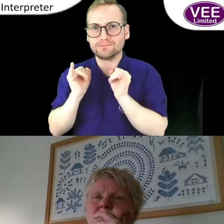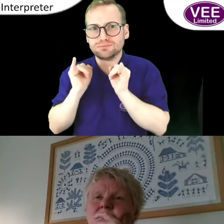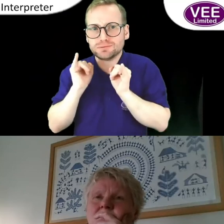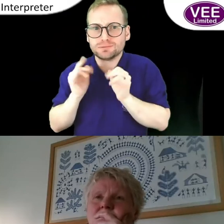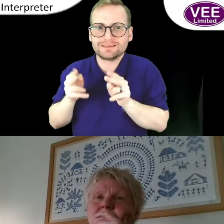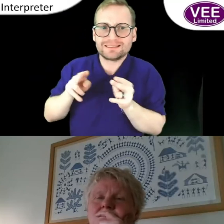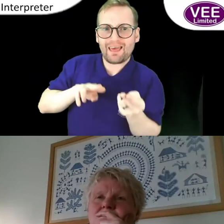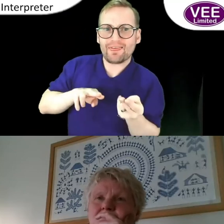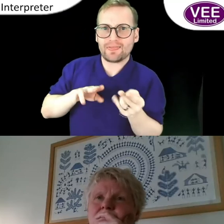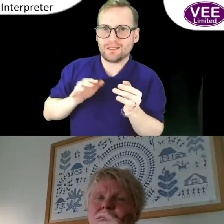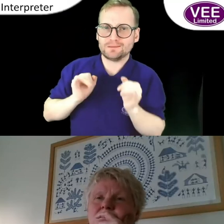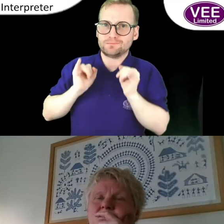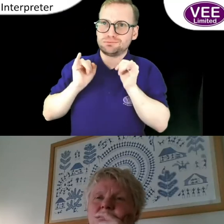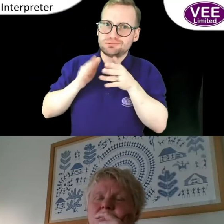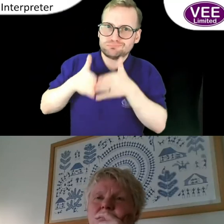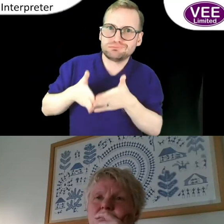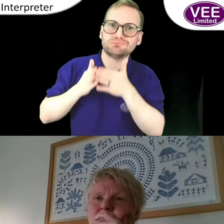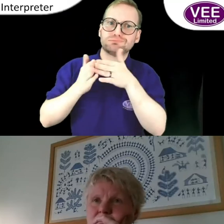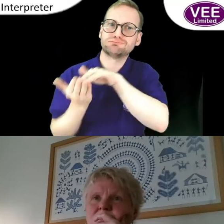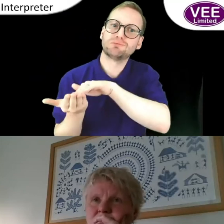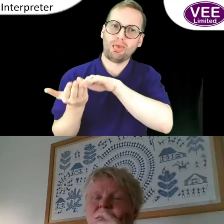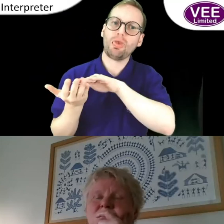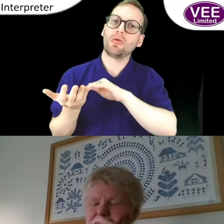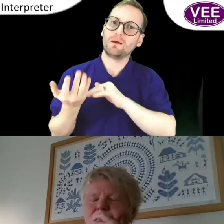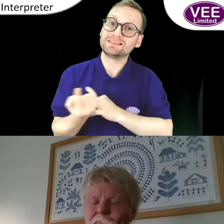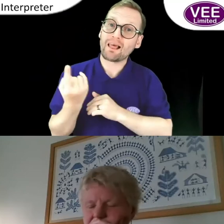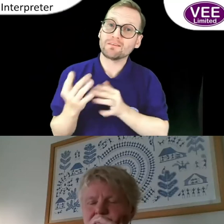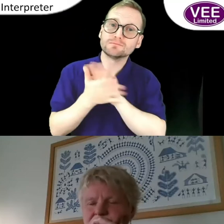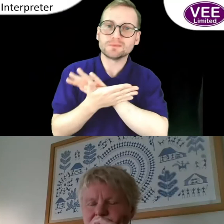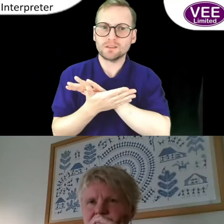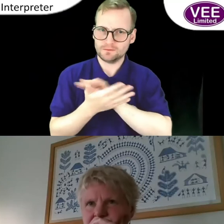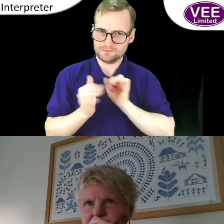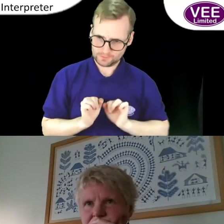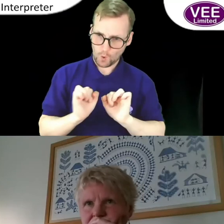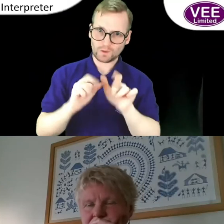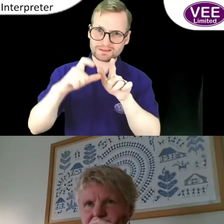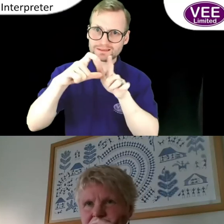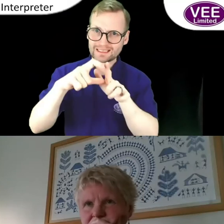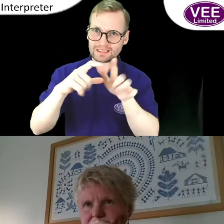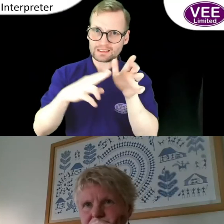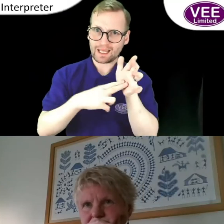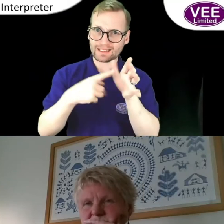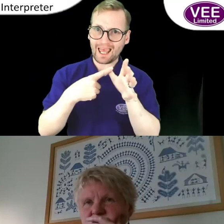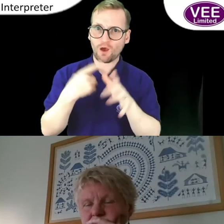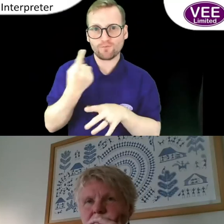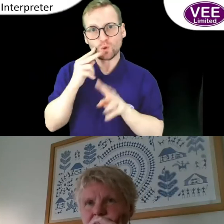within themselves, within their DNA, suddenly they have a different kind of message they